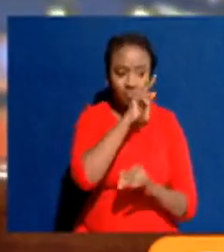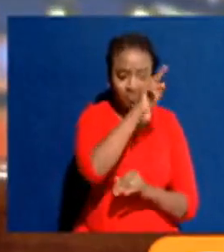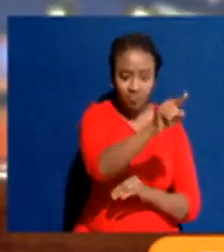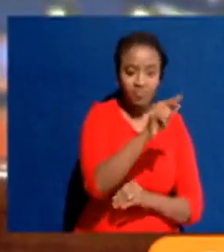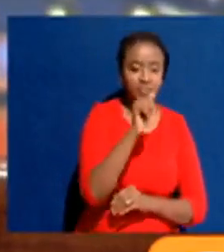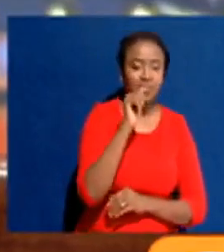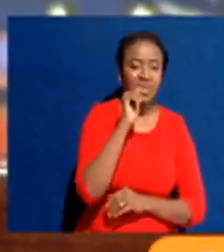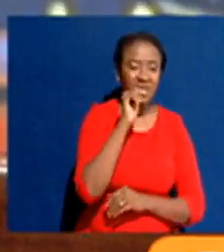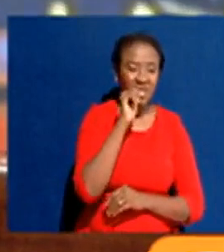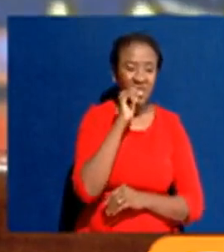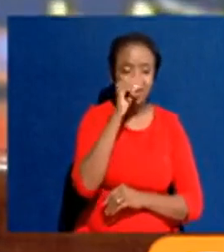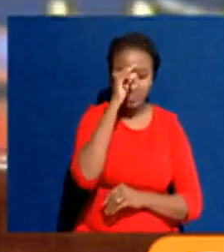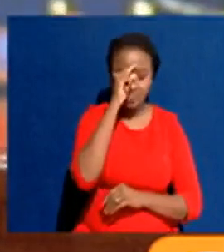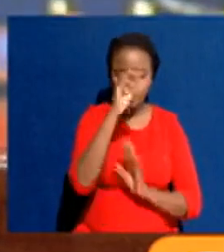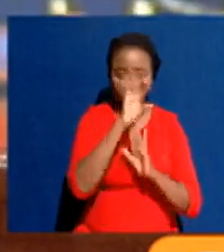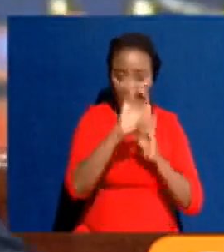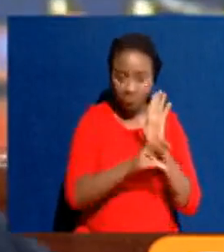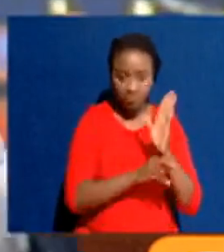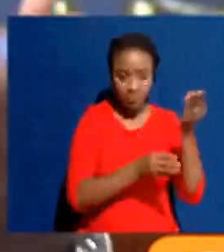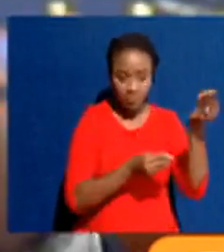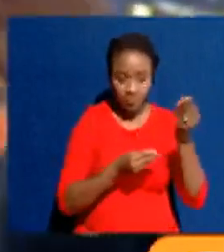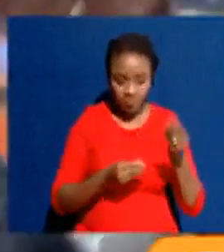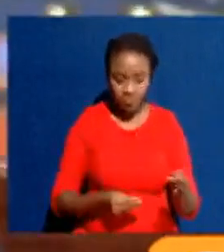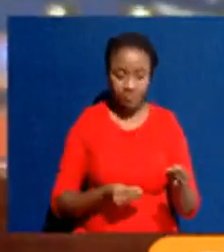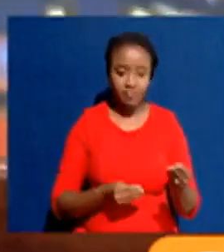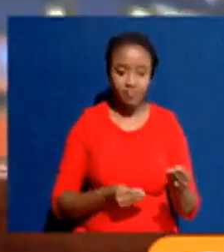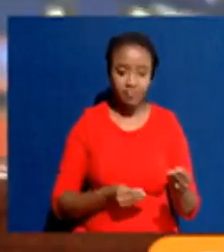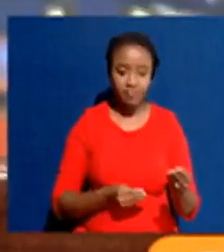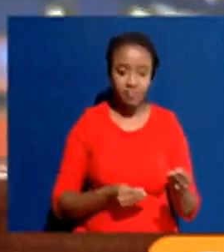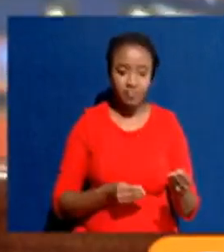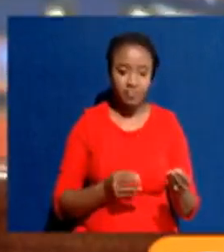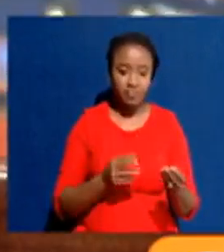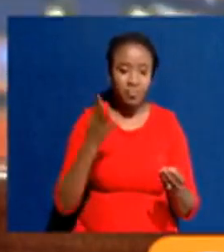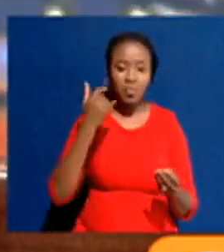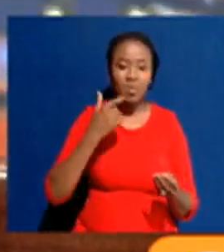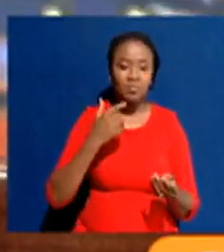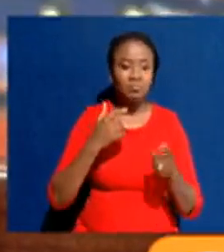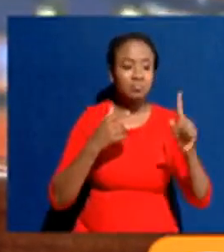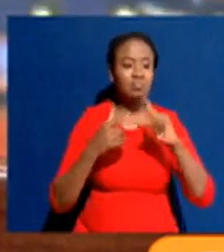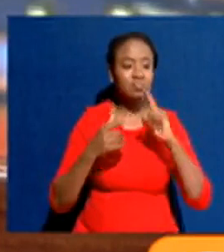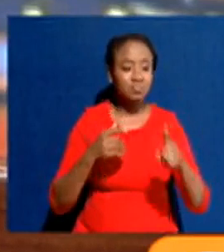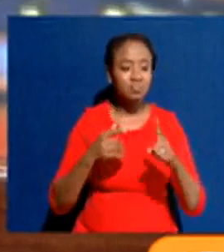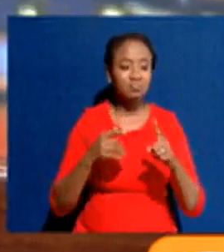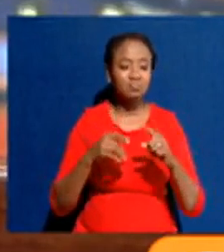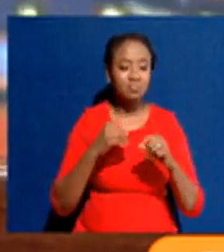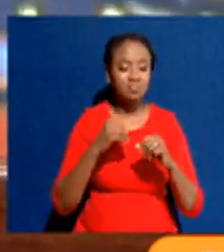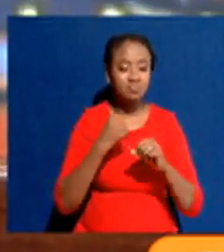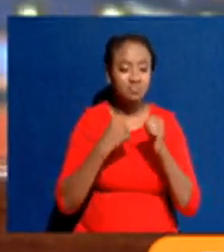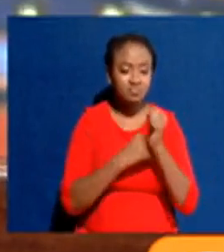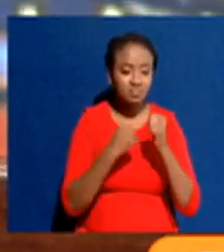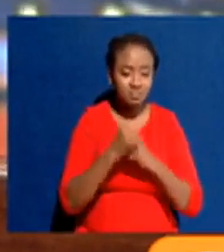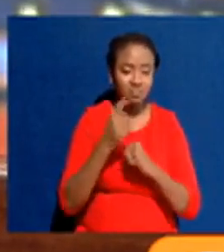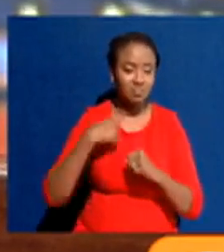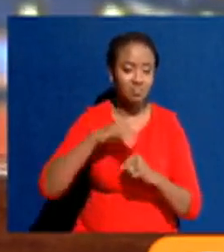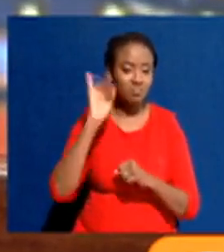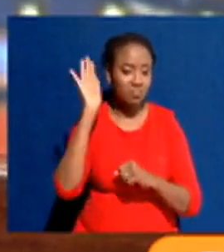the British. We had to, obey their leadership architecture.